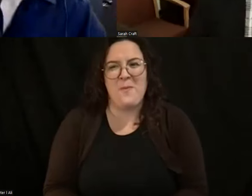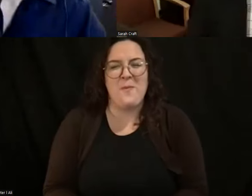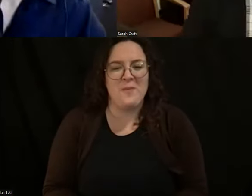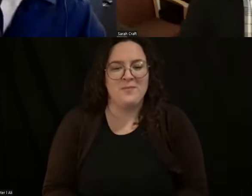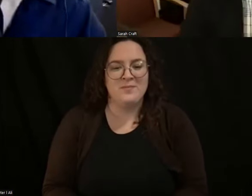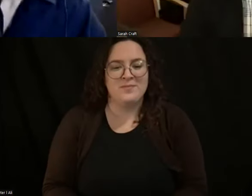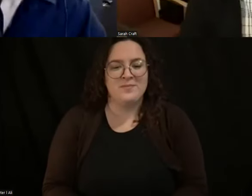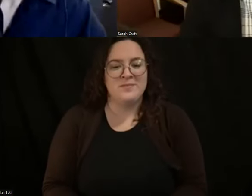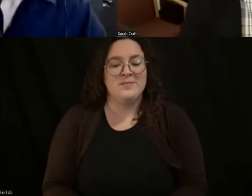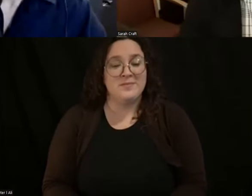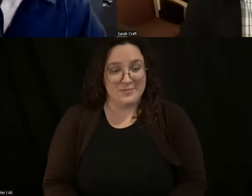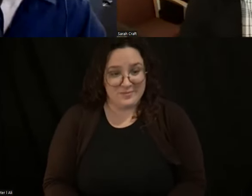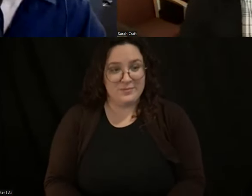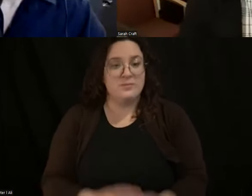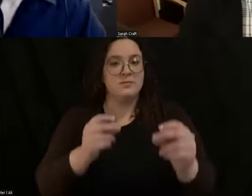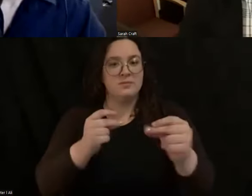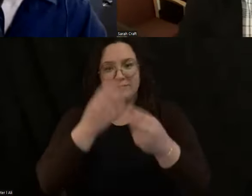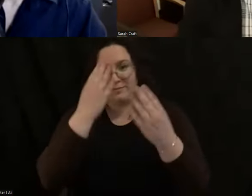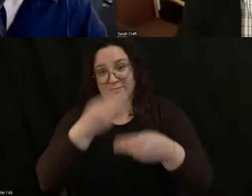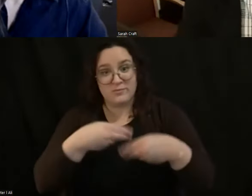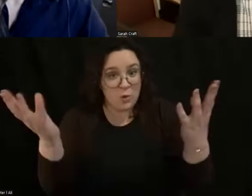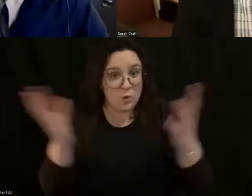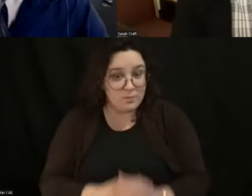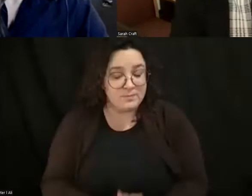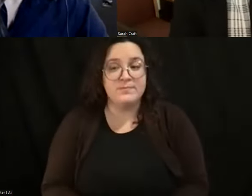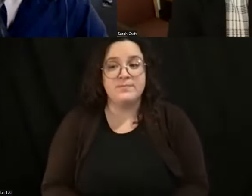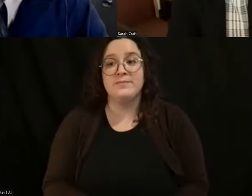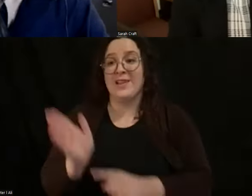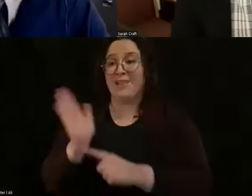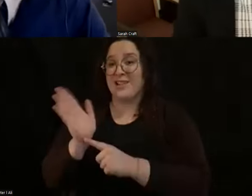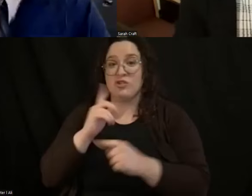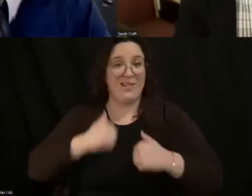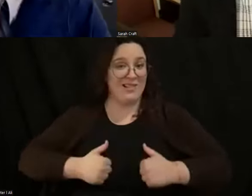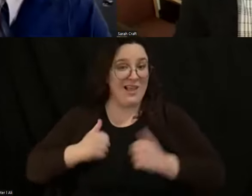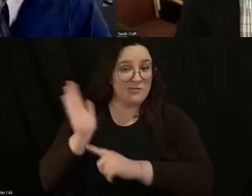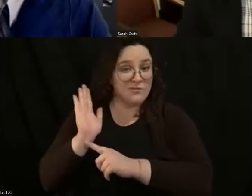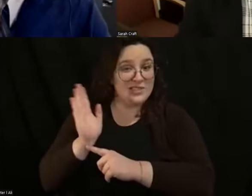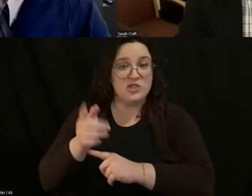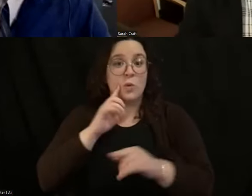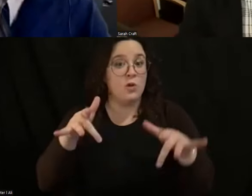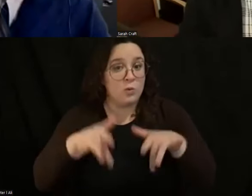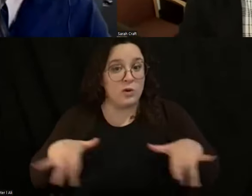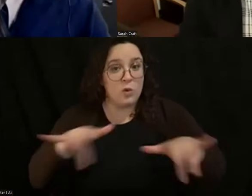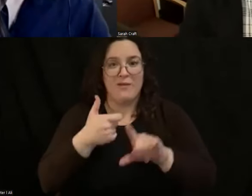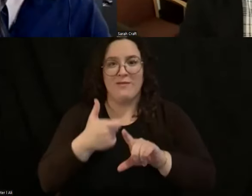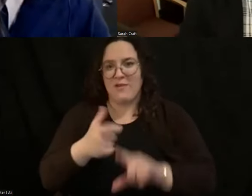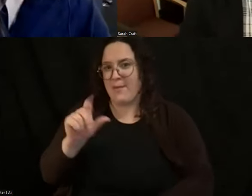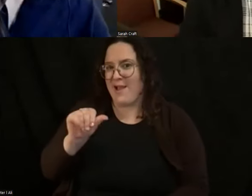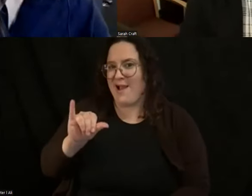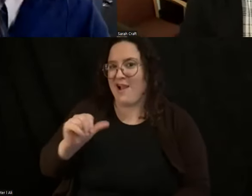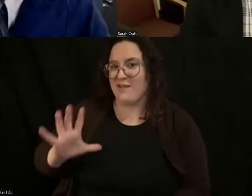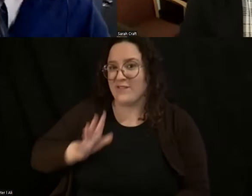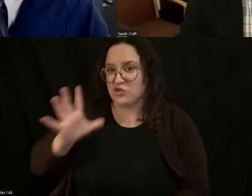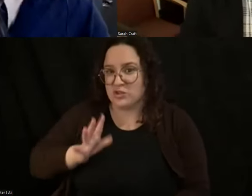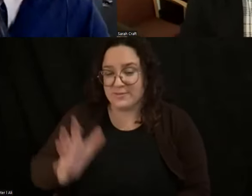As a quick note, this lecture is a live presentation. It's being recorded by the AIA. Recording